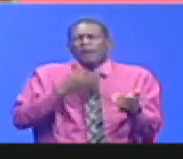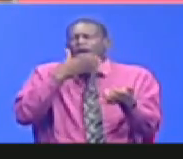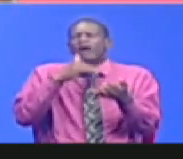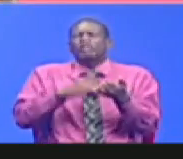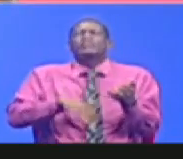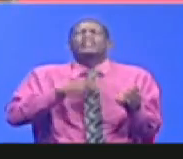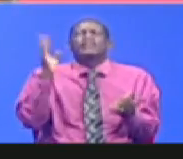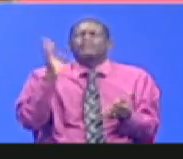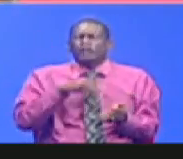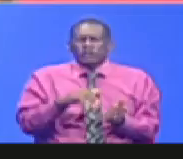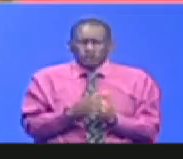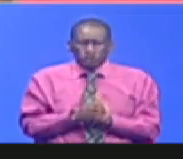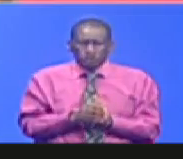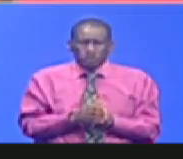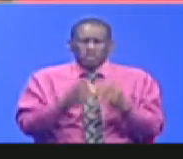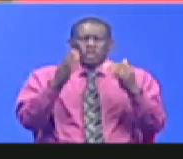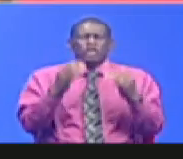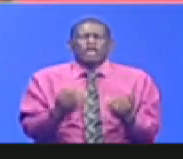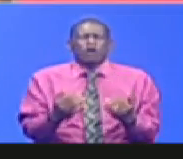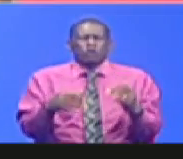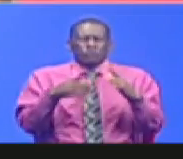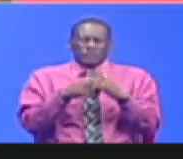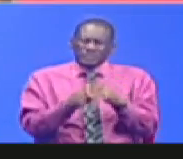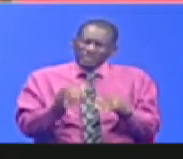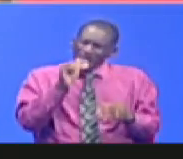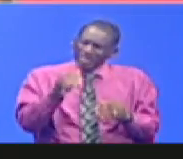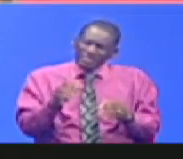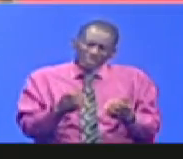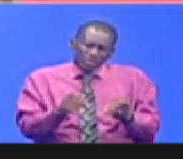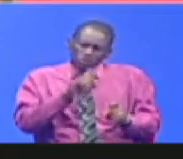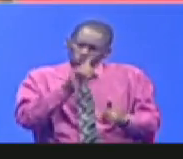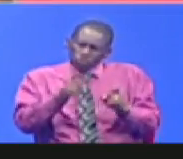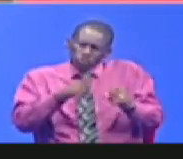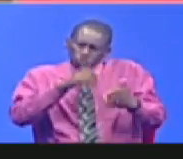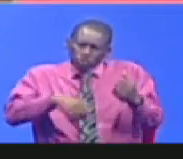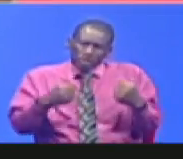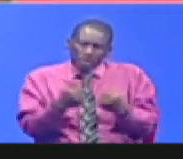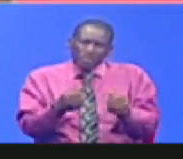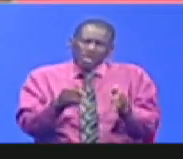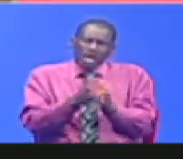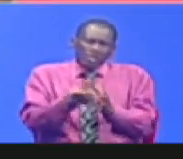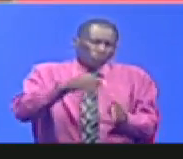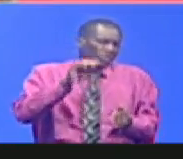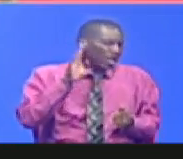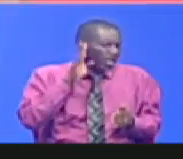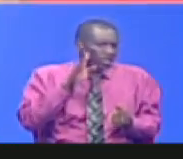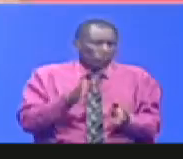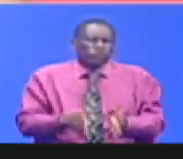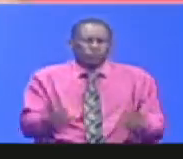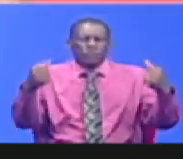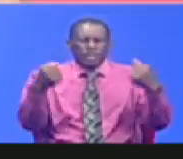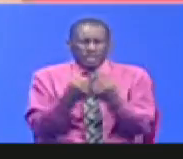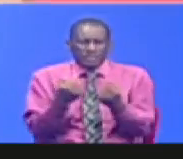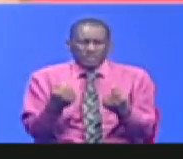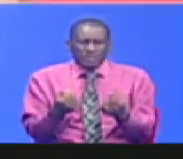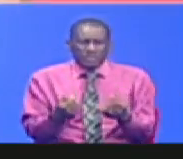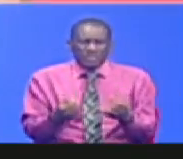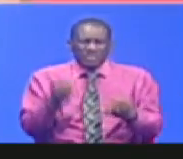Ndiyo tukaanza kuulizana kulienda aje na tukasikia ni ajali ilitendeka. Maneno ya